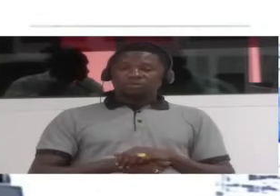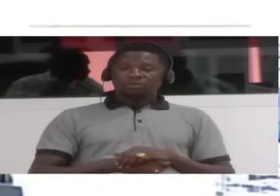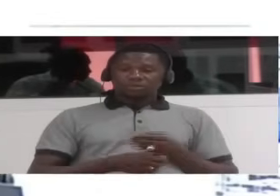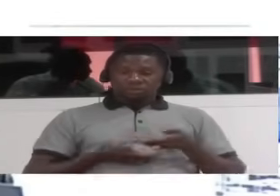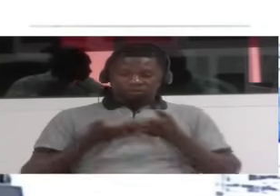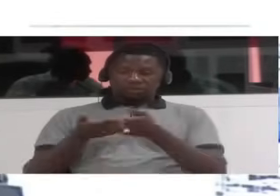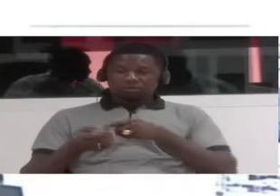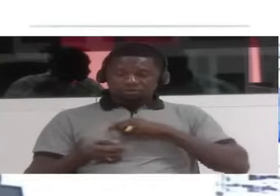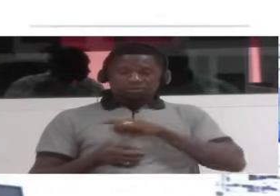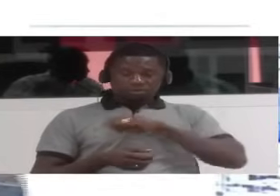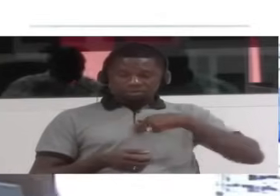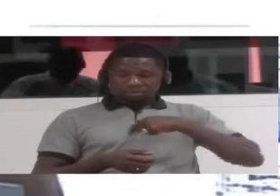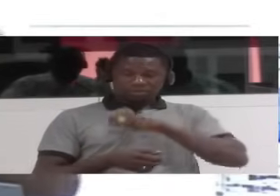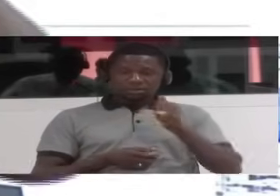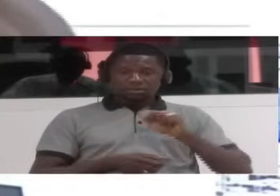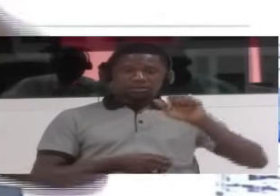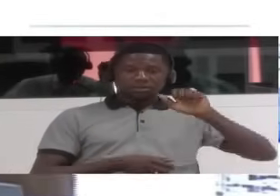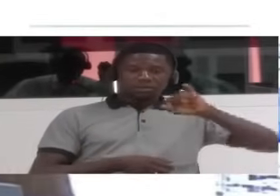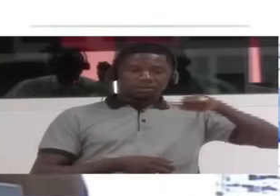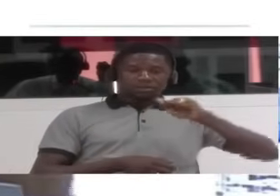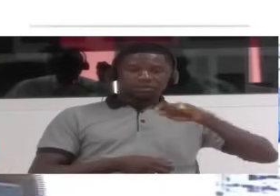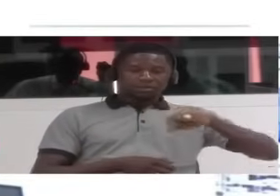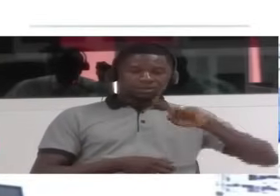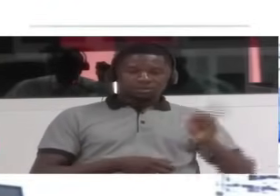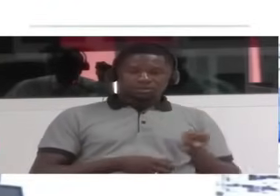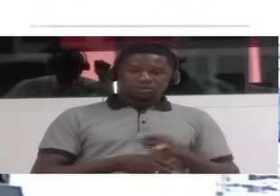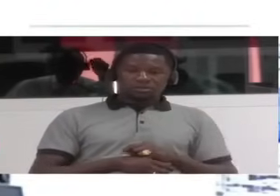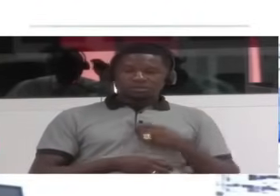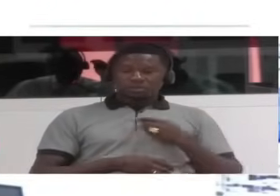Give it to Ross, me and Jeng, that we should tie it at the neck